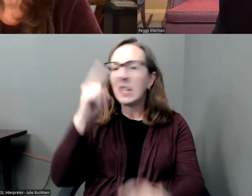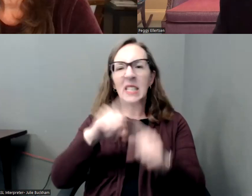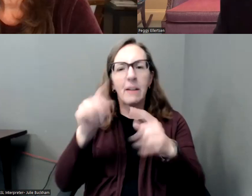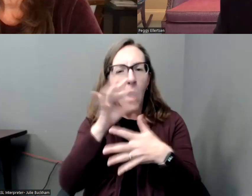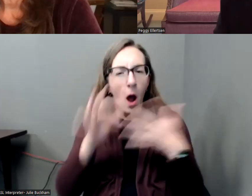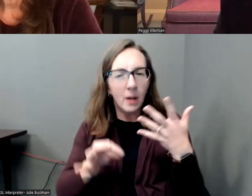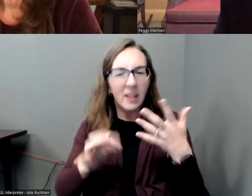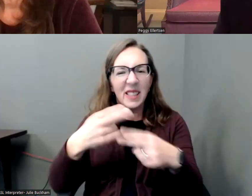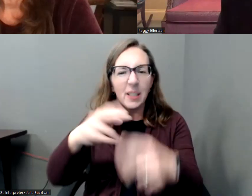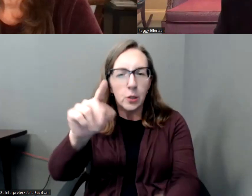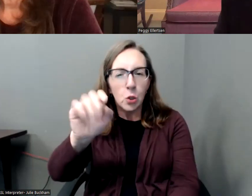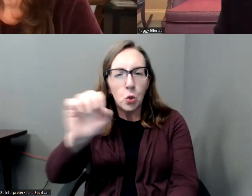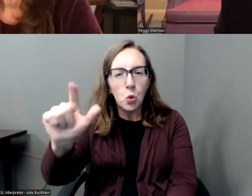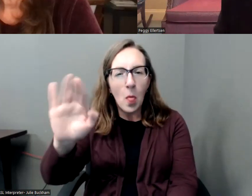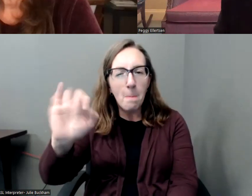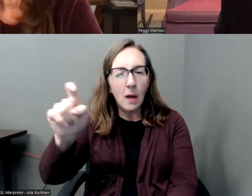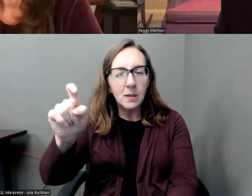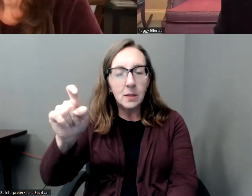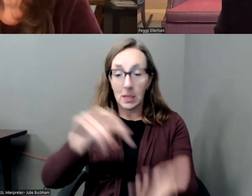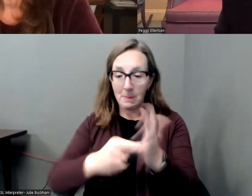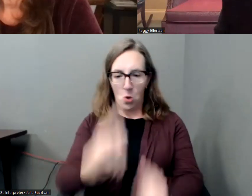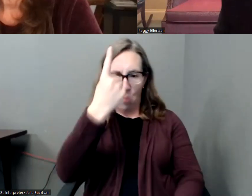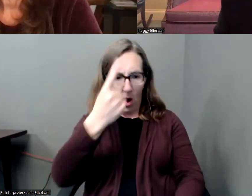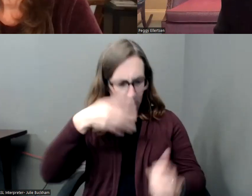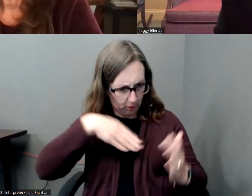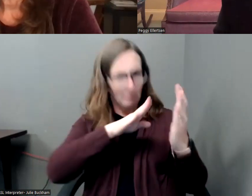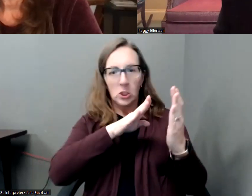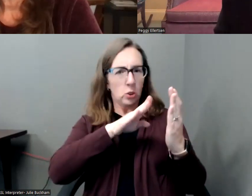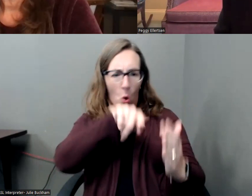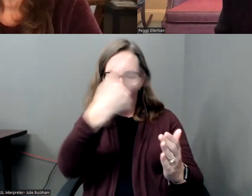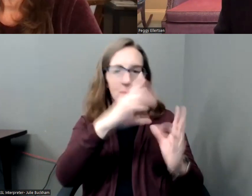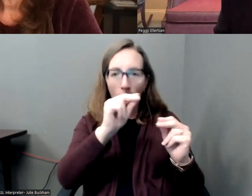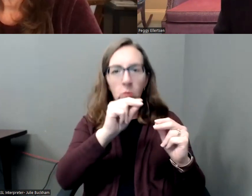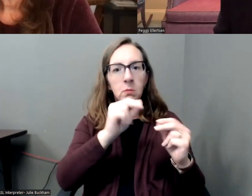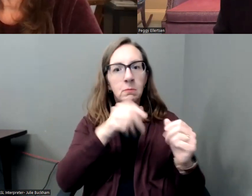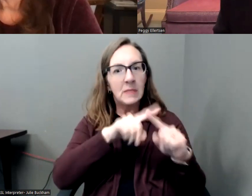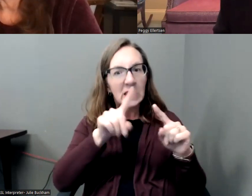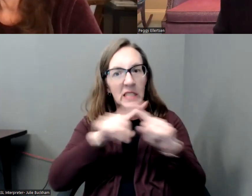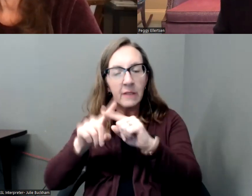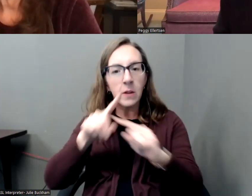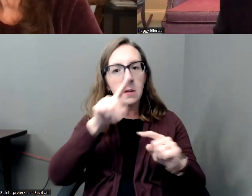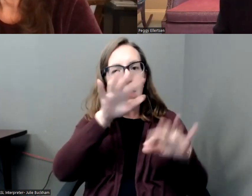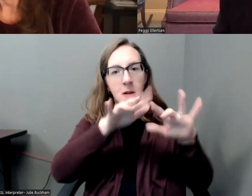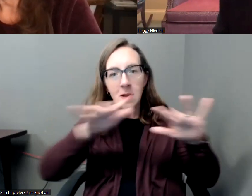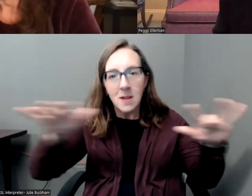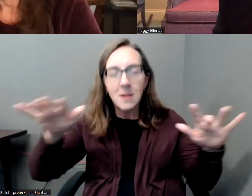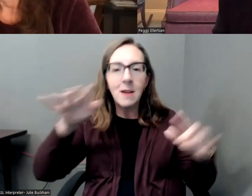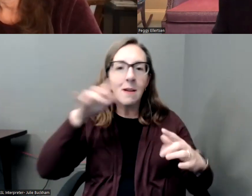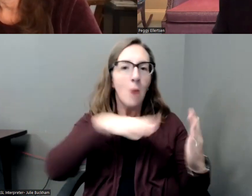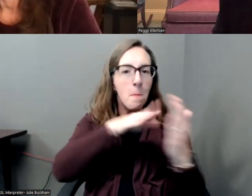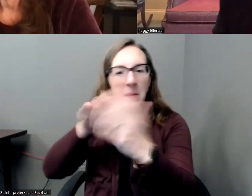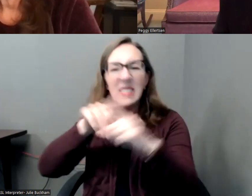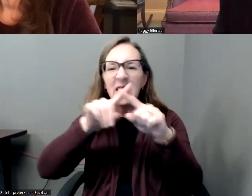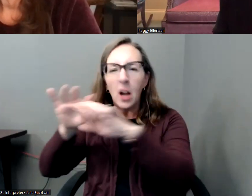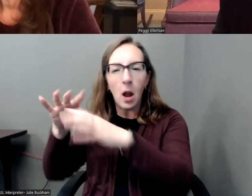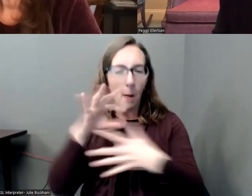that there are lots of different approaches to communication access. And then finally, Hearing Loss Association of America has been a